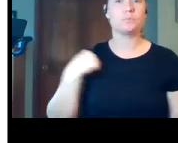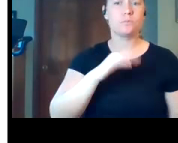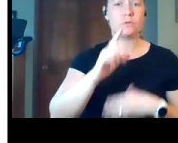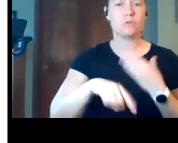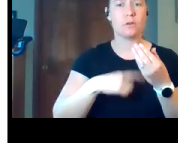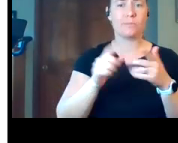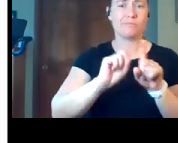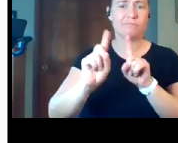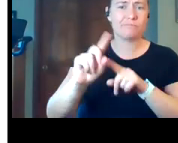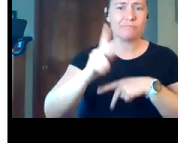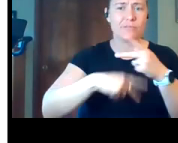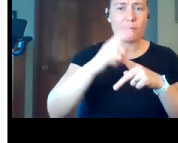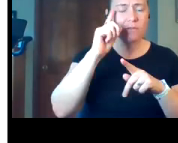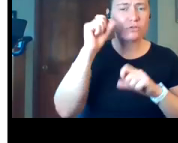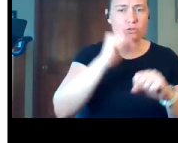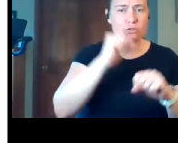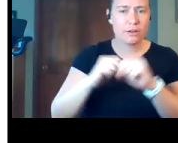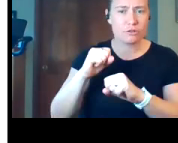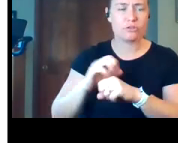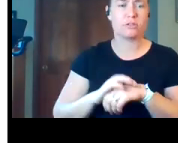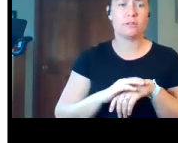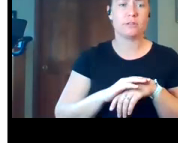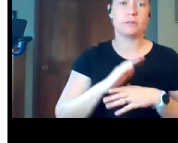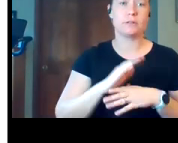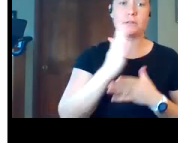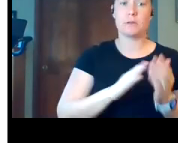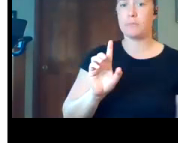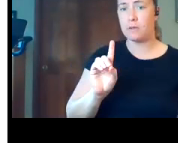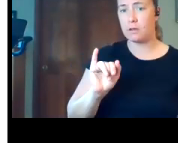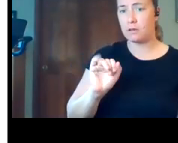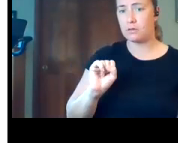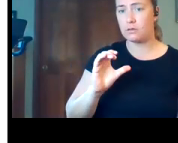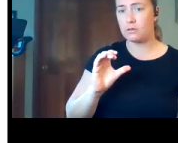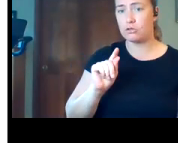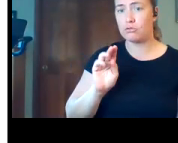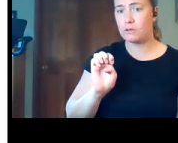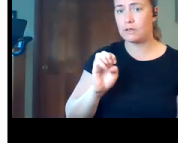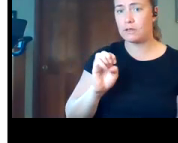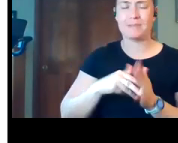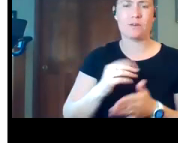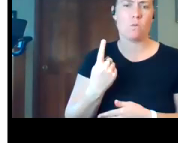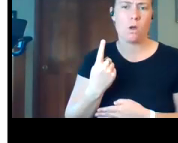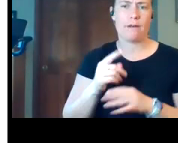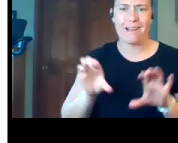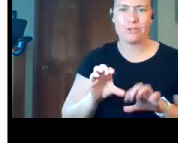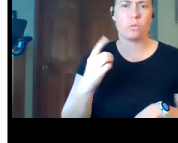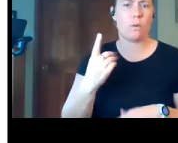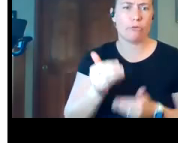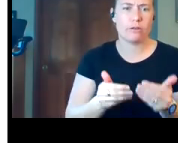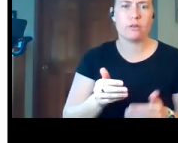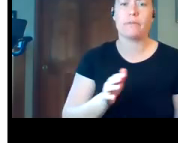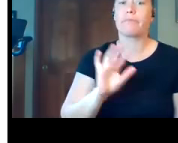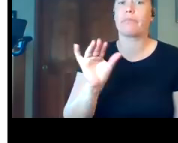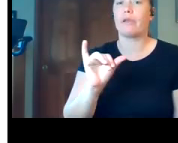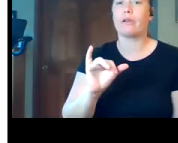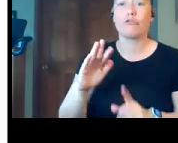So focusing both on discrete strategies that involve a single action or process. So things like clinical reminders,